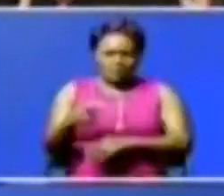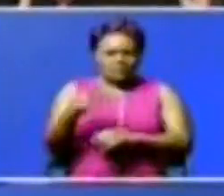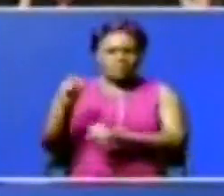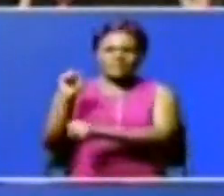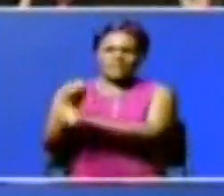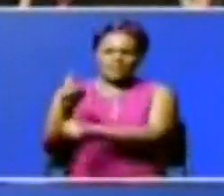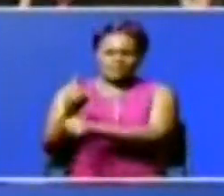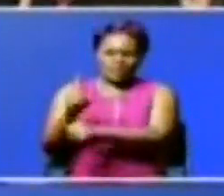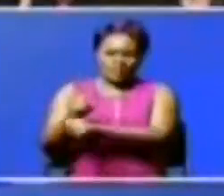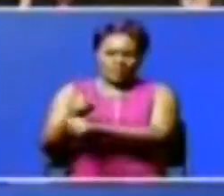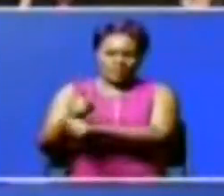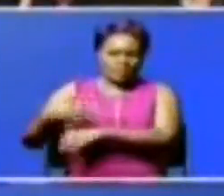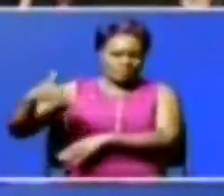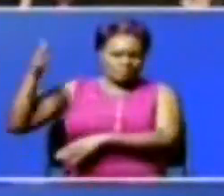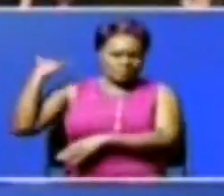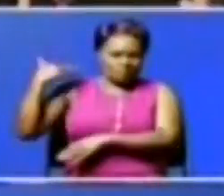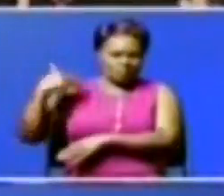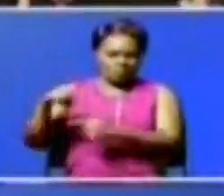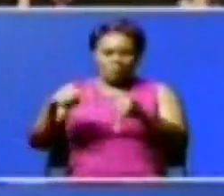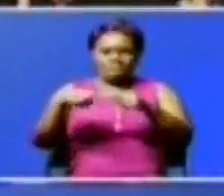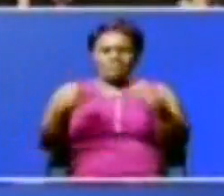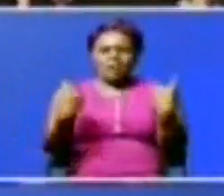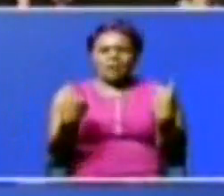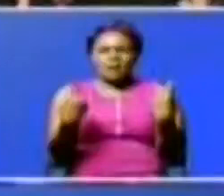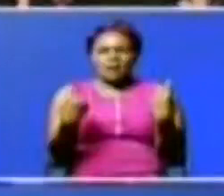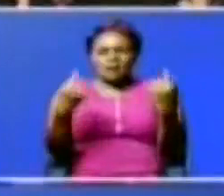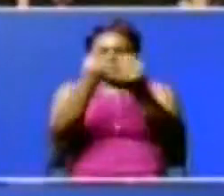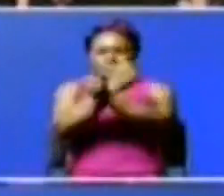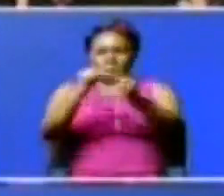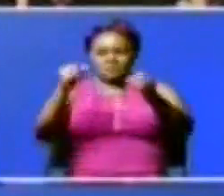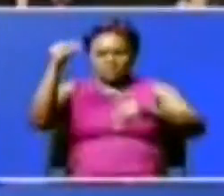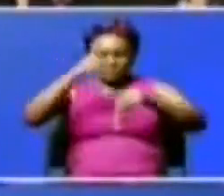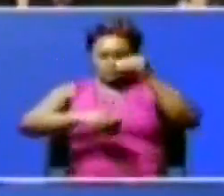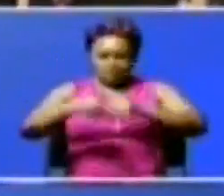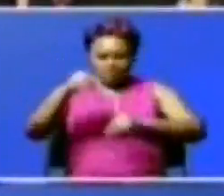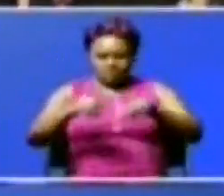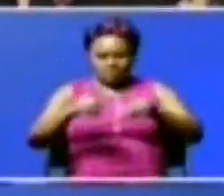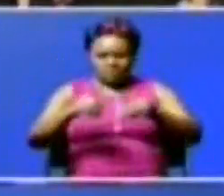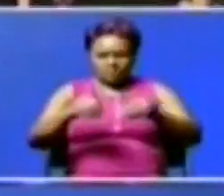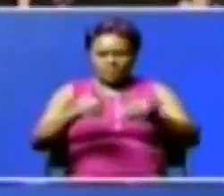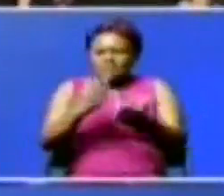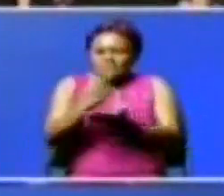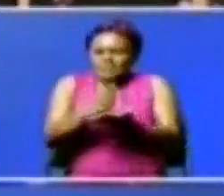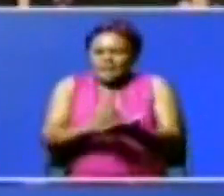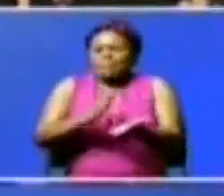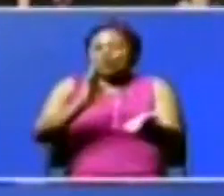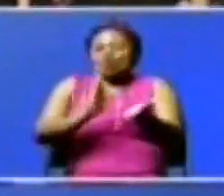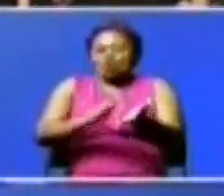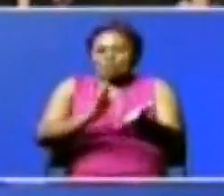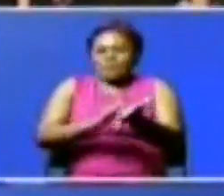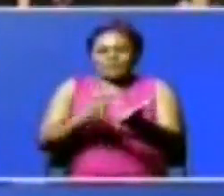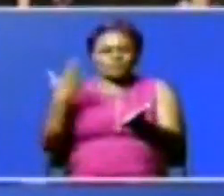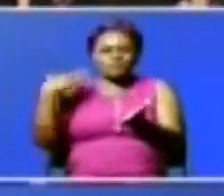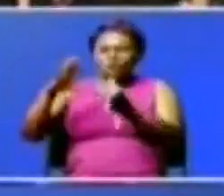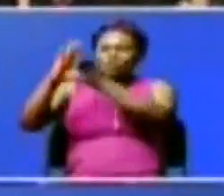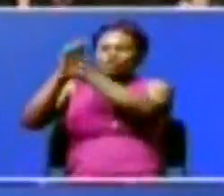Thairu, when we were embroiled in this dispute regarding the presidential election. And there were certain pronouncements that were made by the then